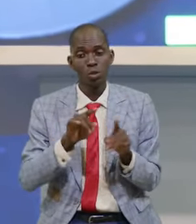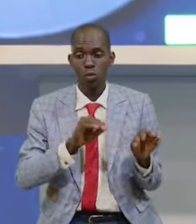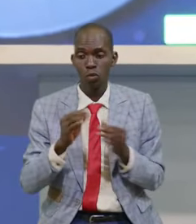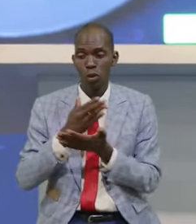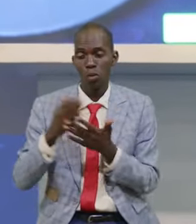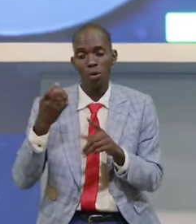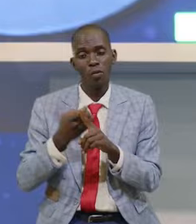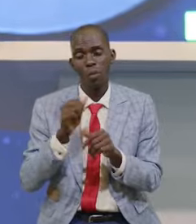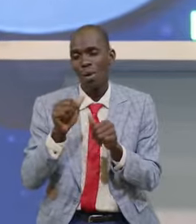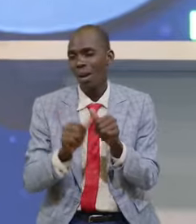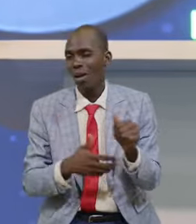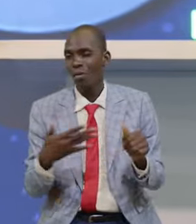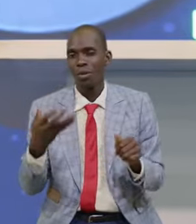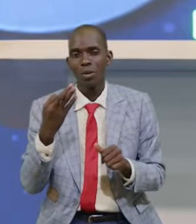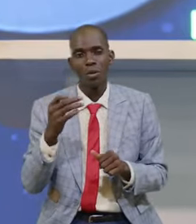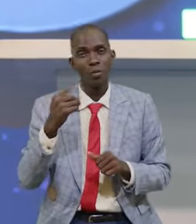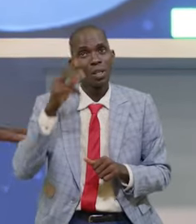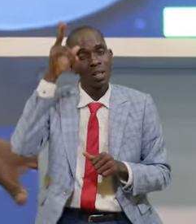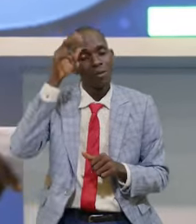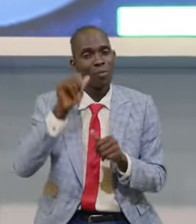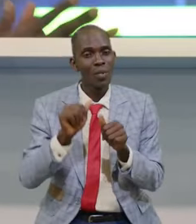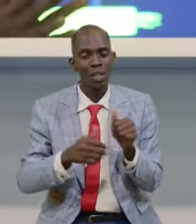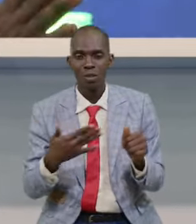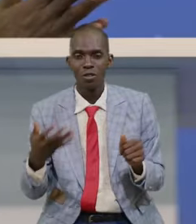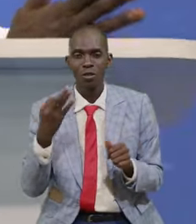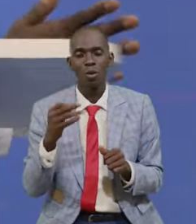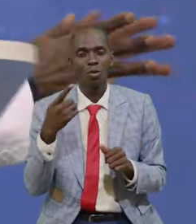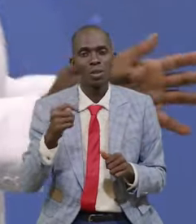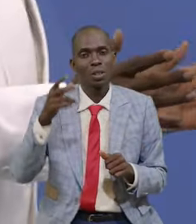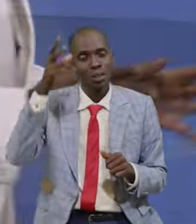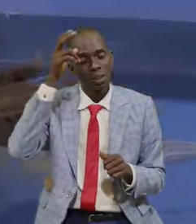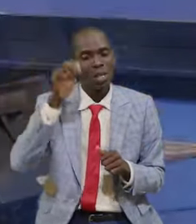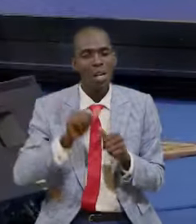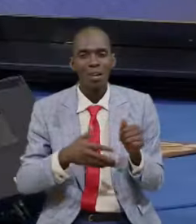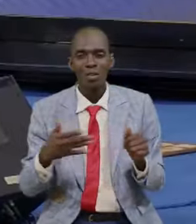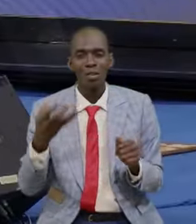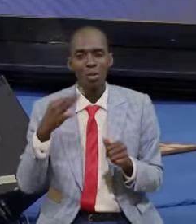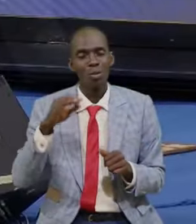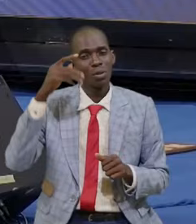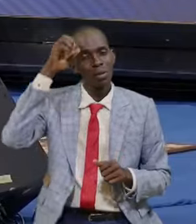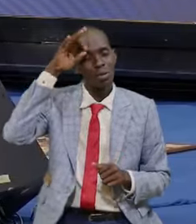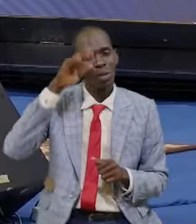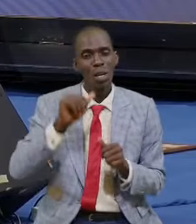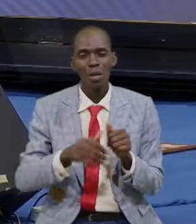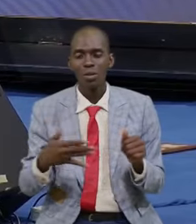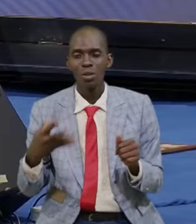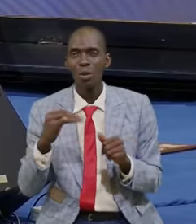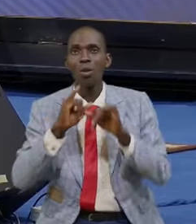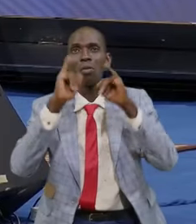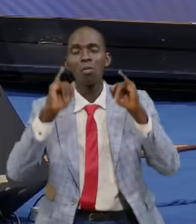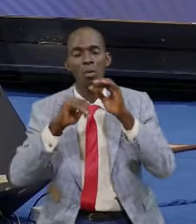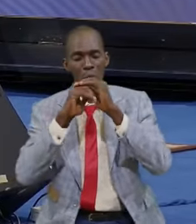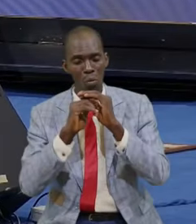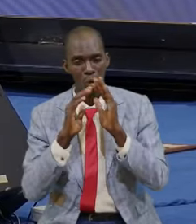devil, everything of Satan, everything of masquerades, everything of idol worshippers, as you